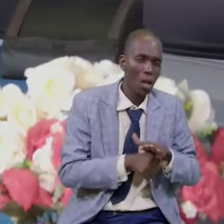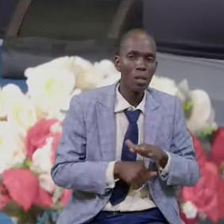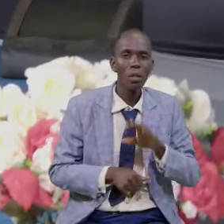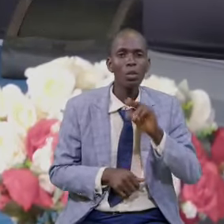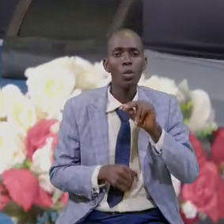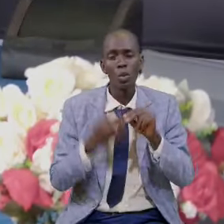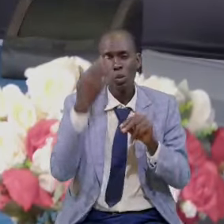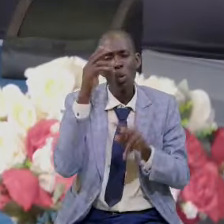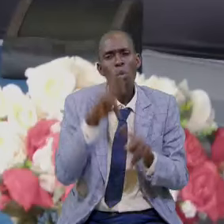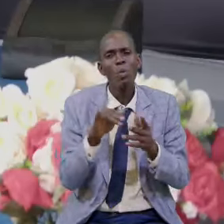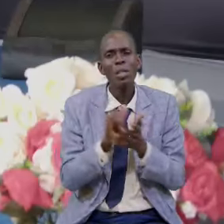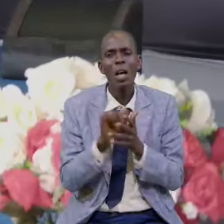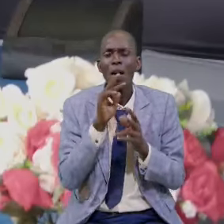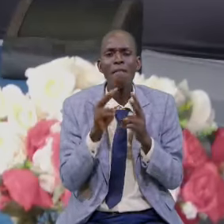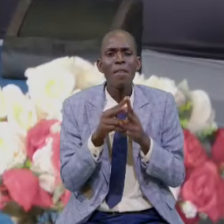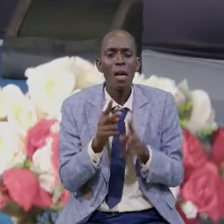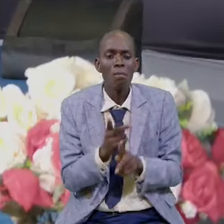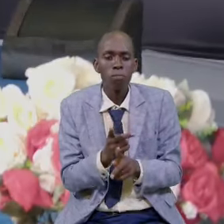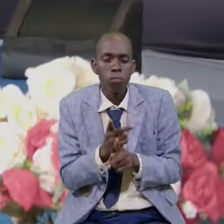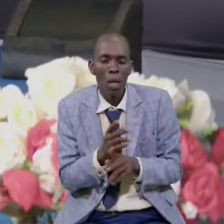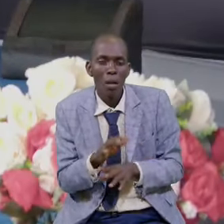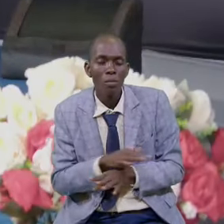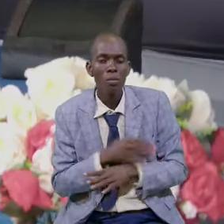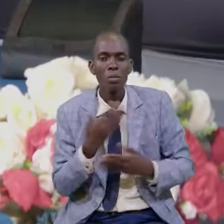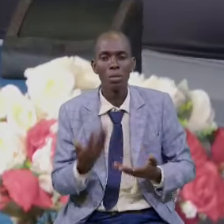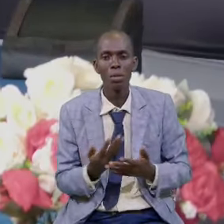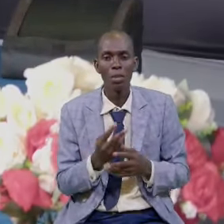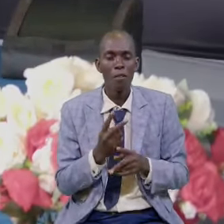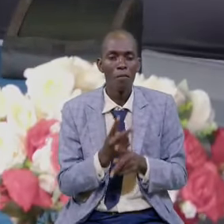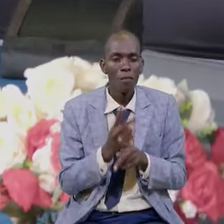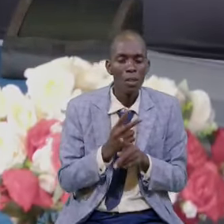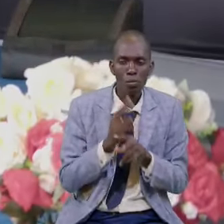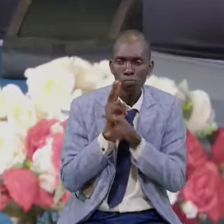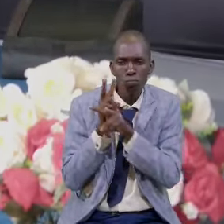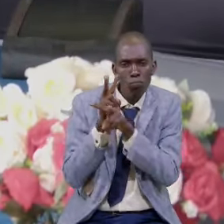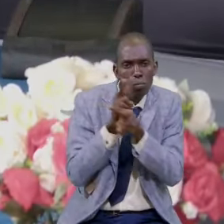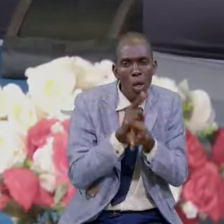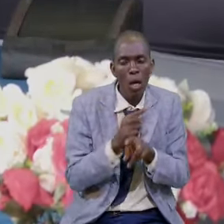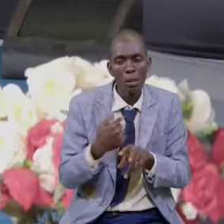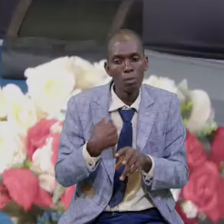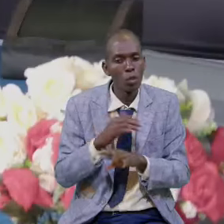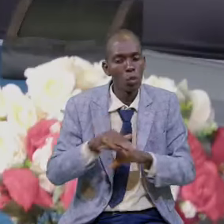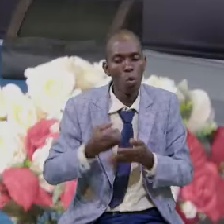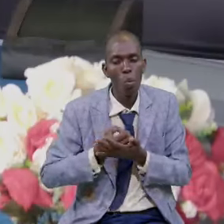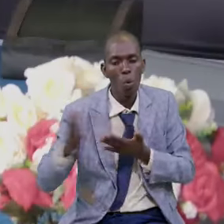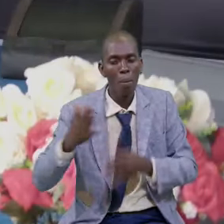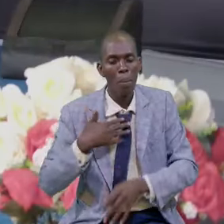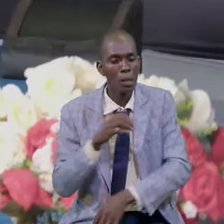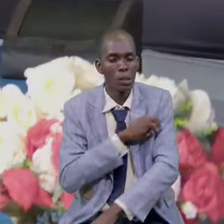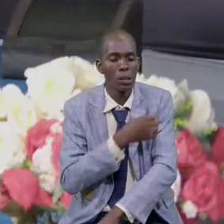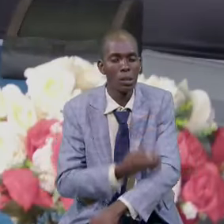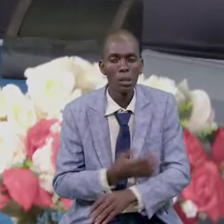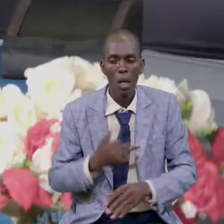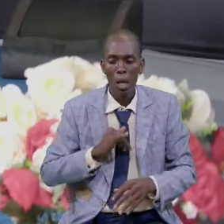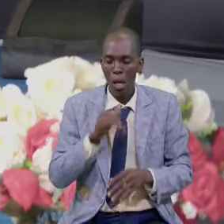careful, and they're too watchful, and they're preserving their energy, they're preserving their life, they're preserving